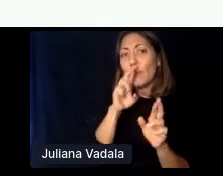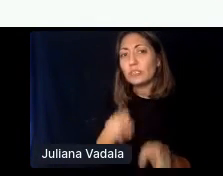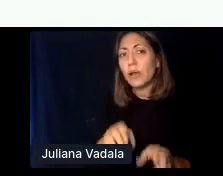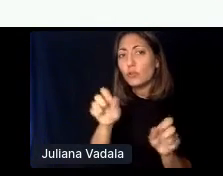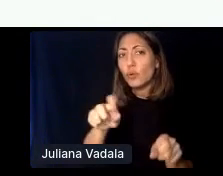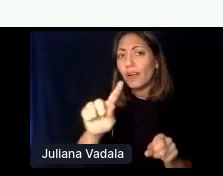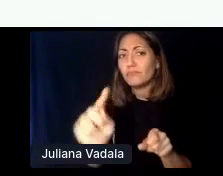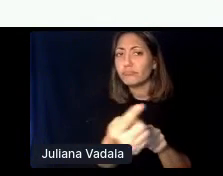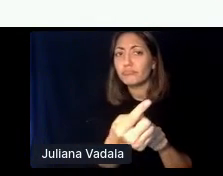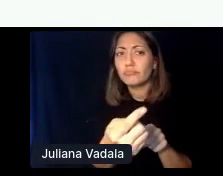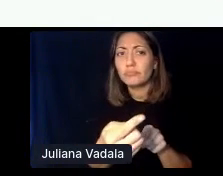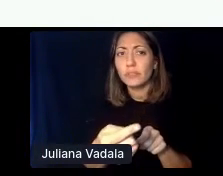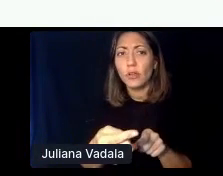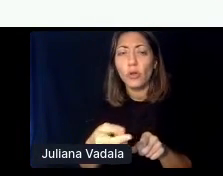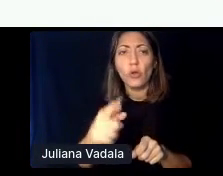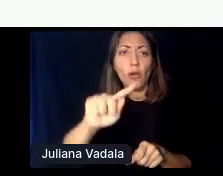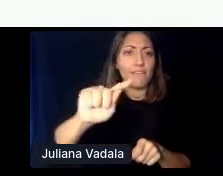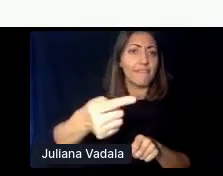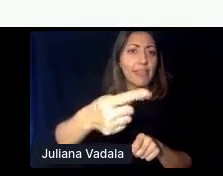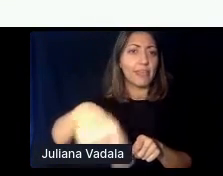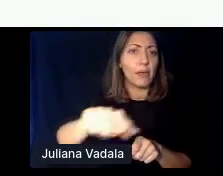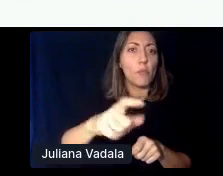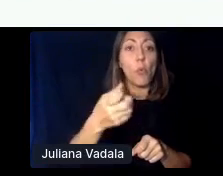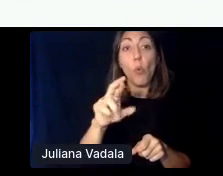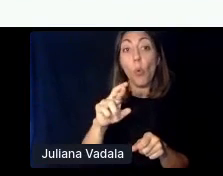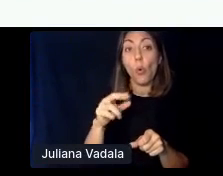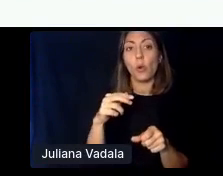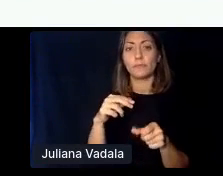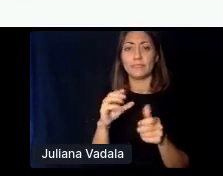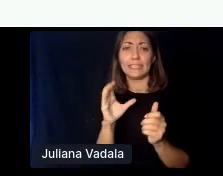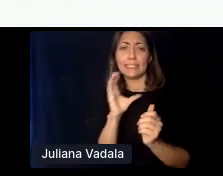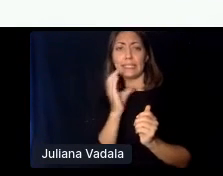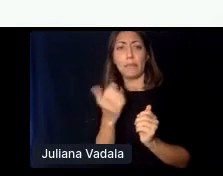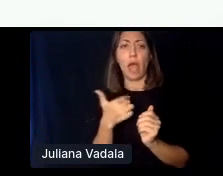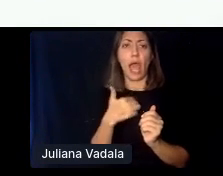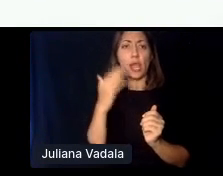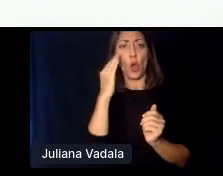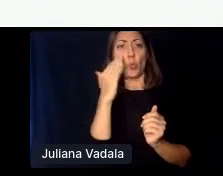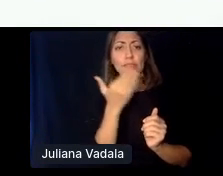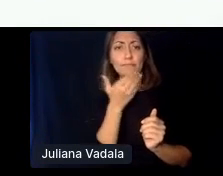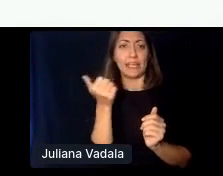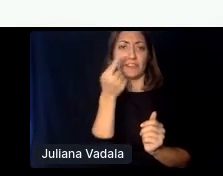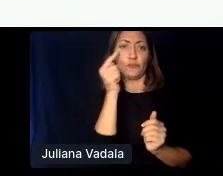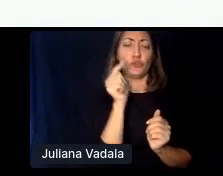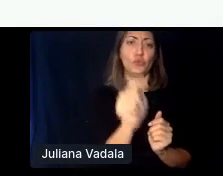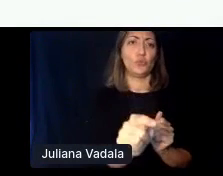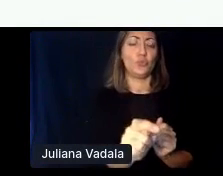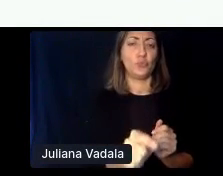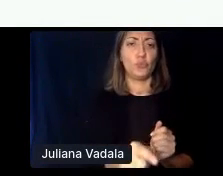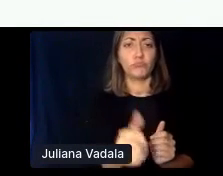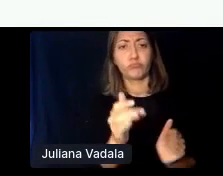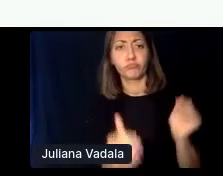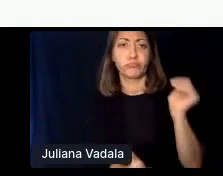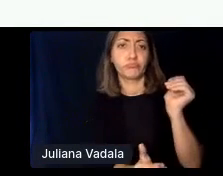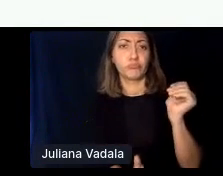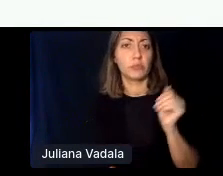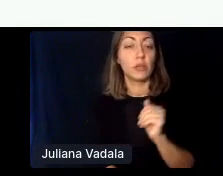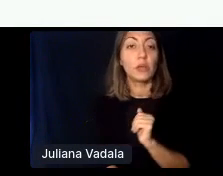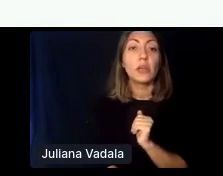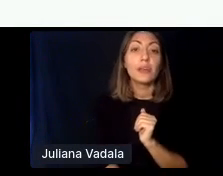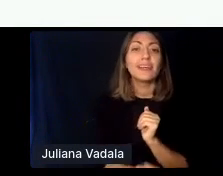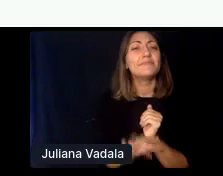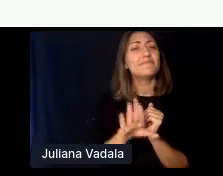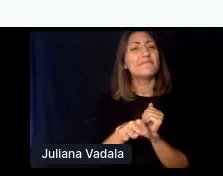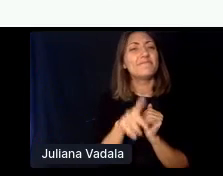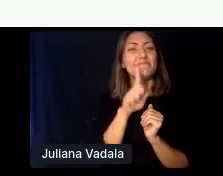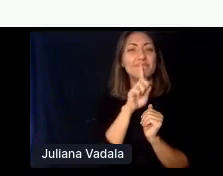off as pandering or as implying that the texter knows what's best for the voter. And I think what's most telling about this example is that it's the first time